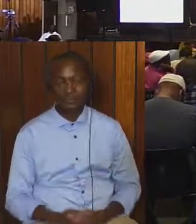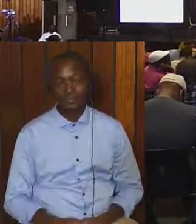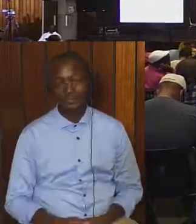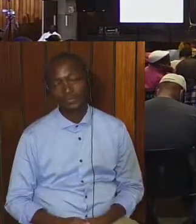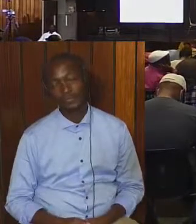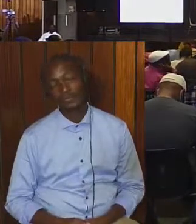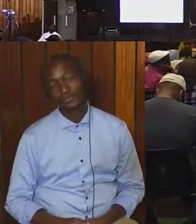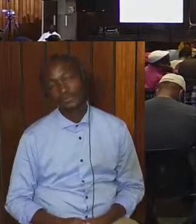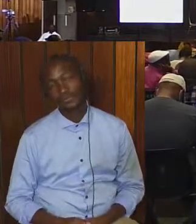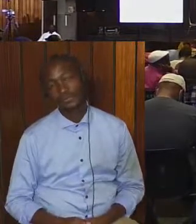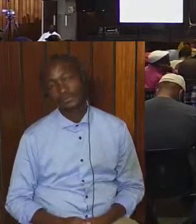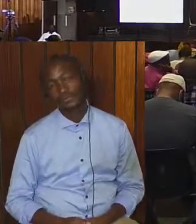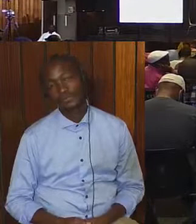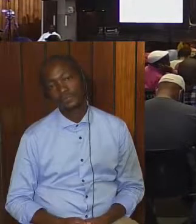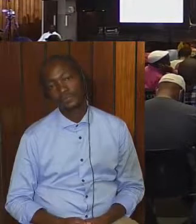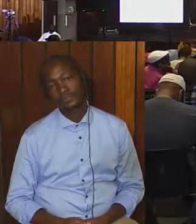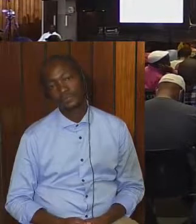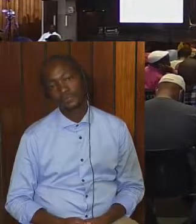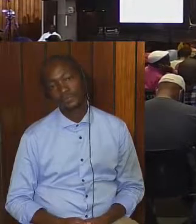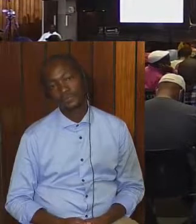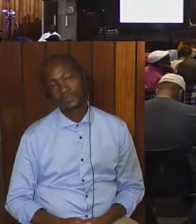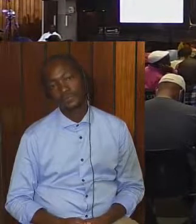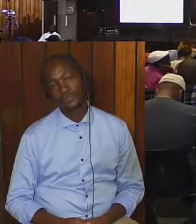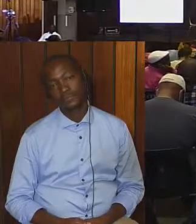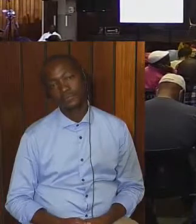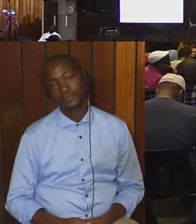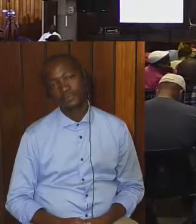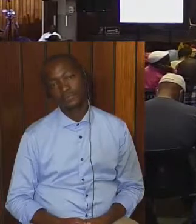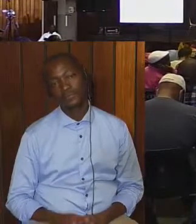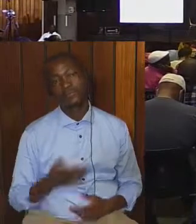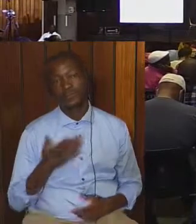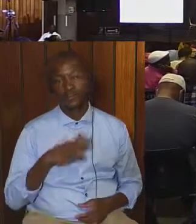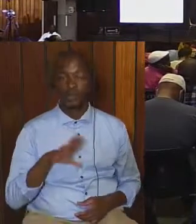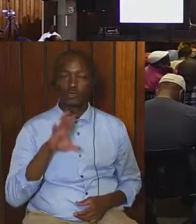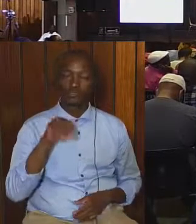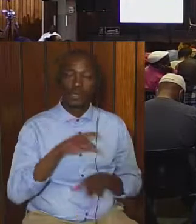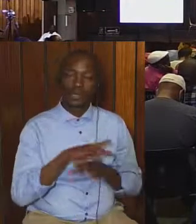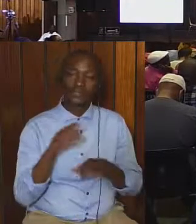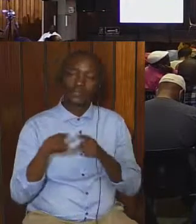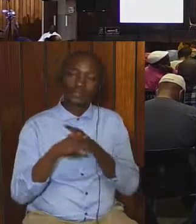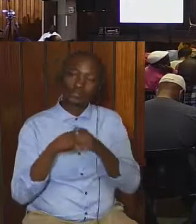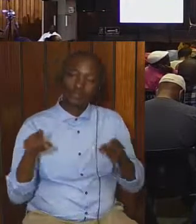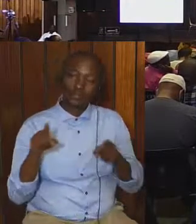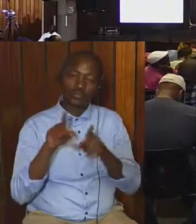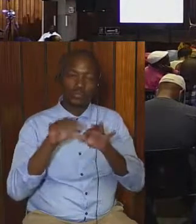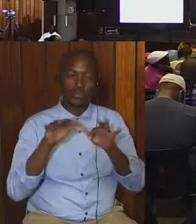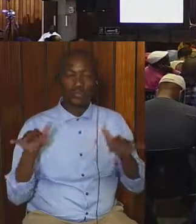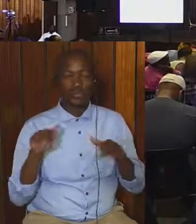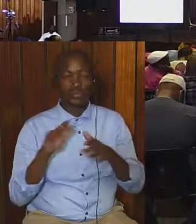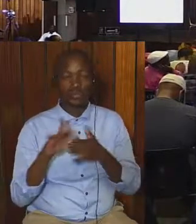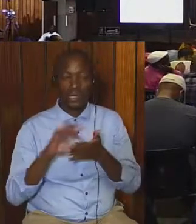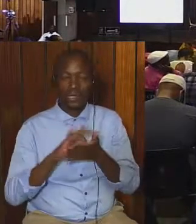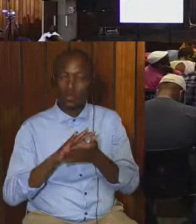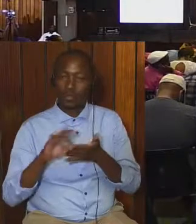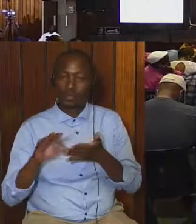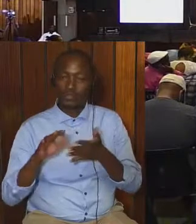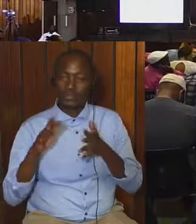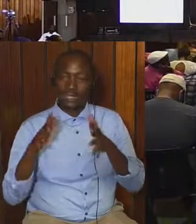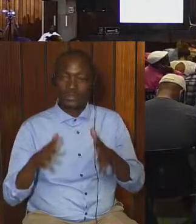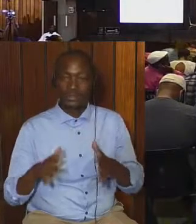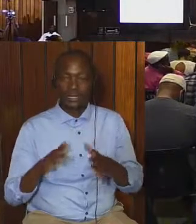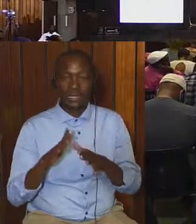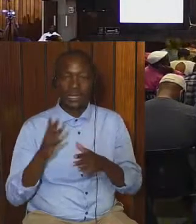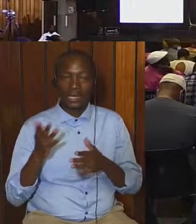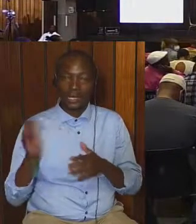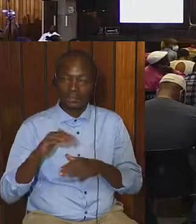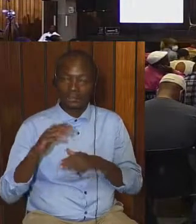Another thing, we want to ask about those people where the contractor come and build